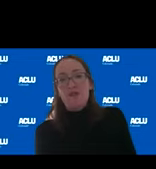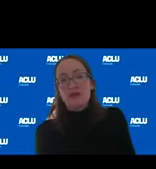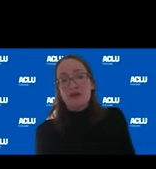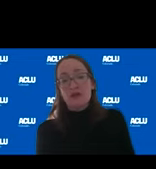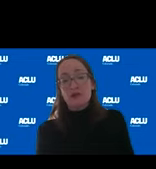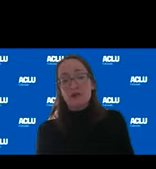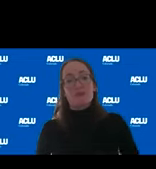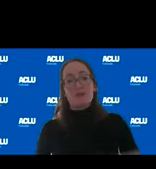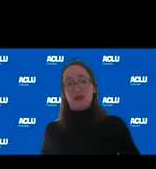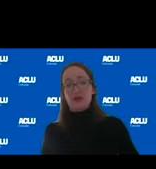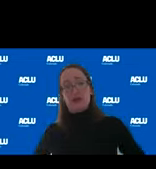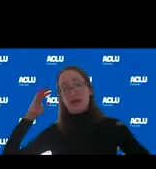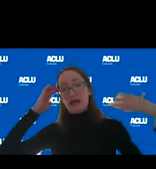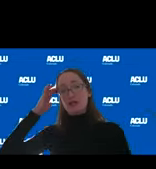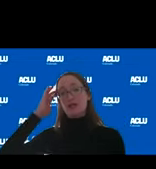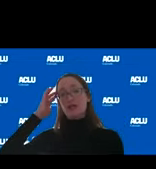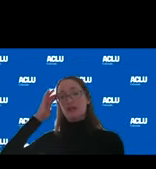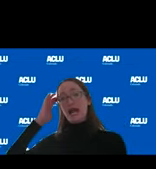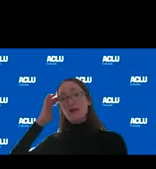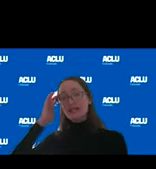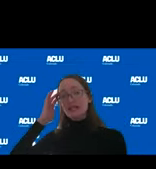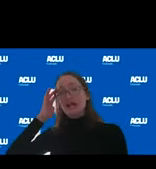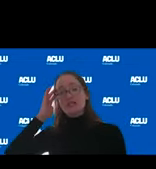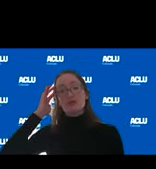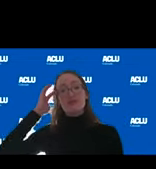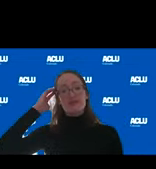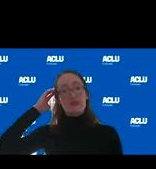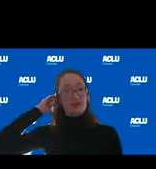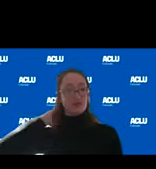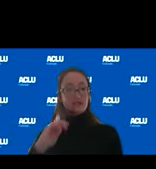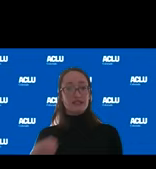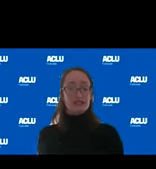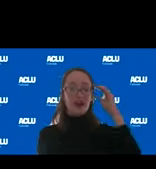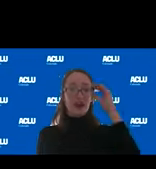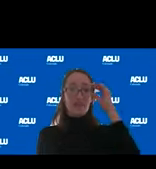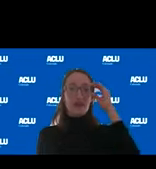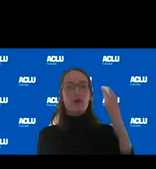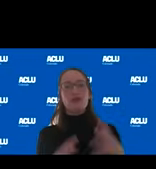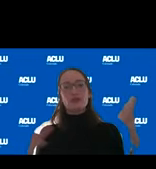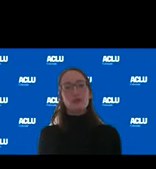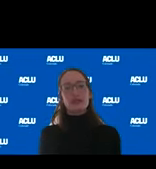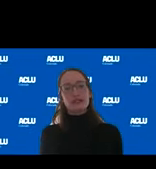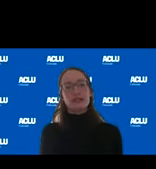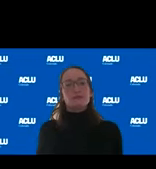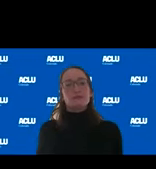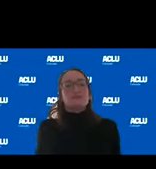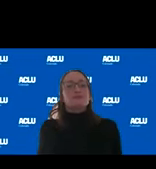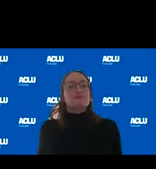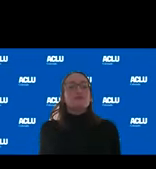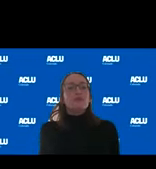are like your polling places, but better. You can go to anyone in your county to receive voter services, and they're open for 2 weeks.